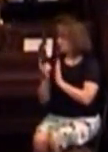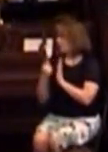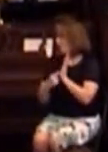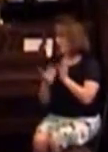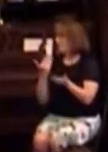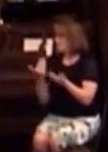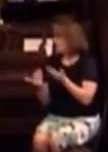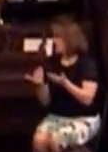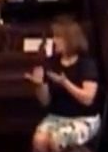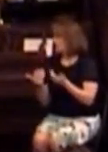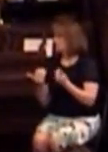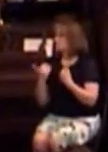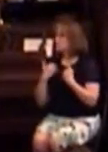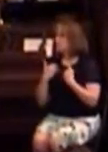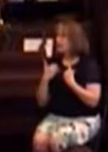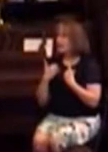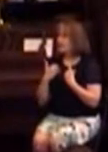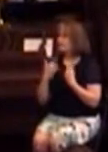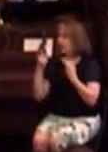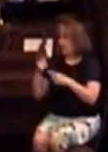walk.